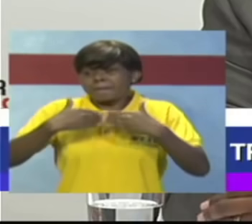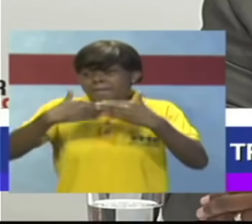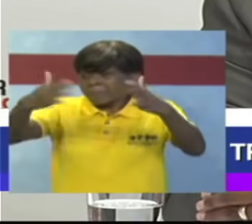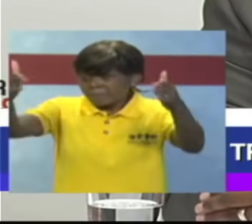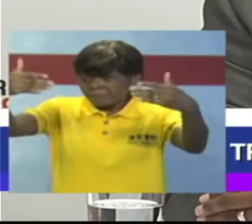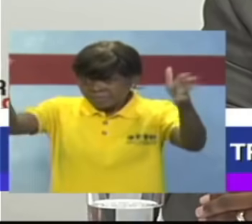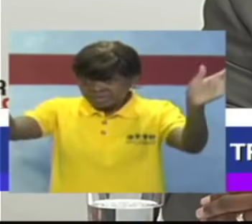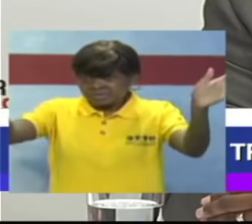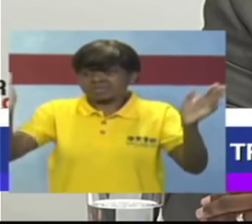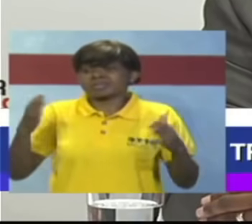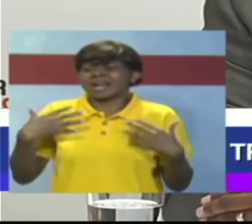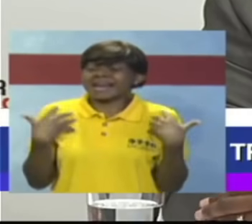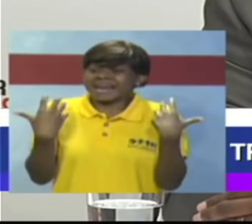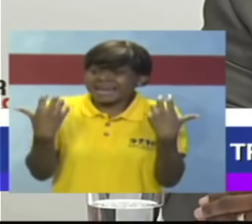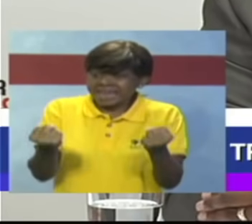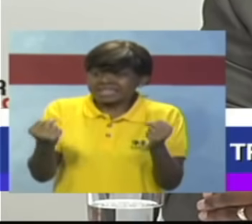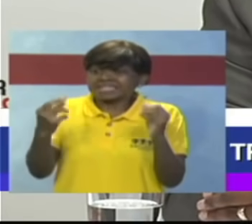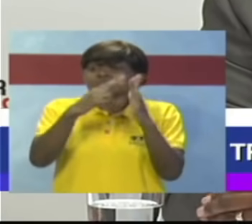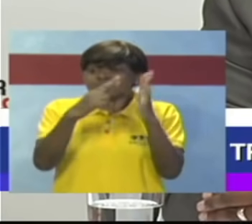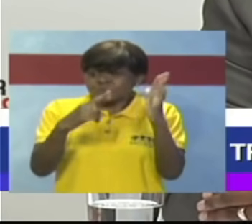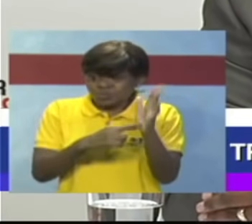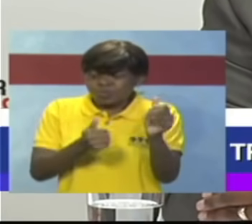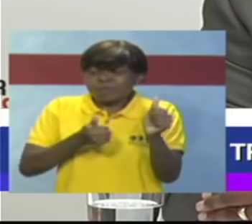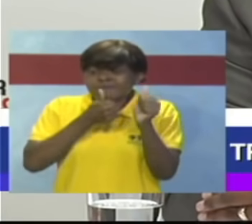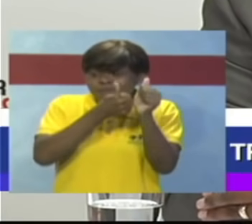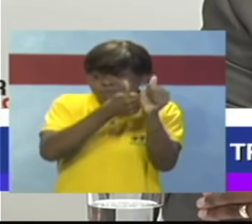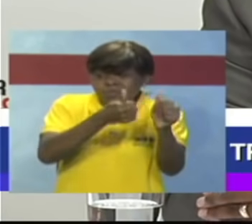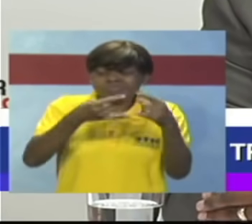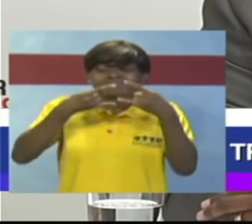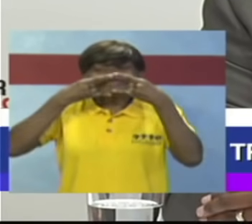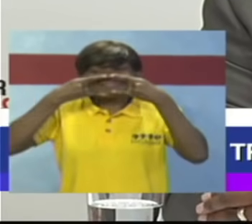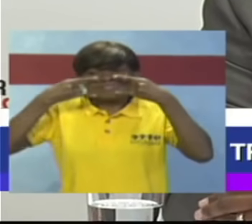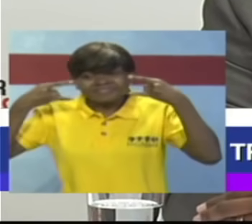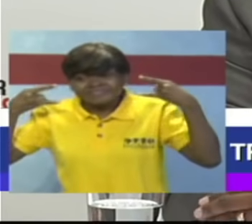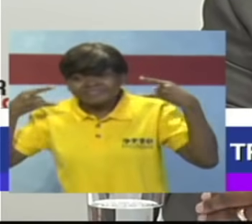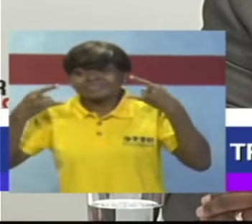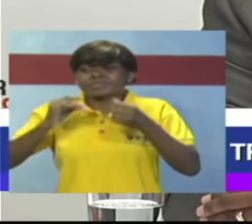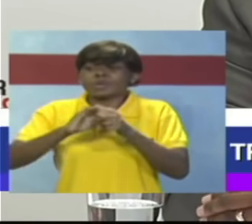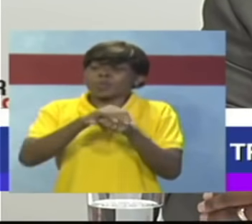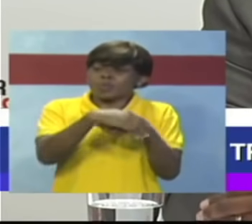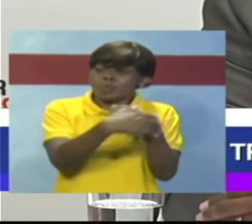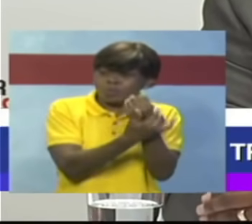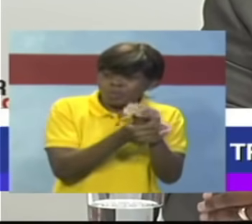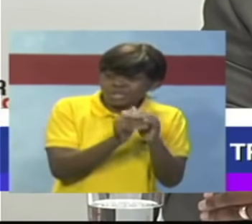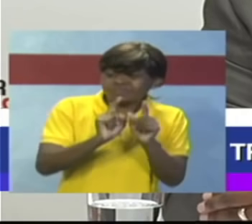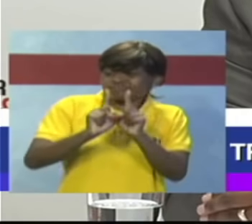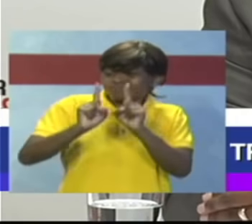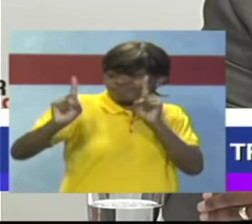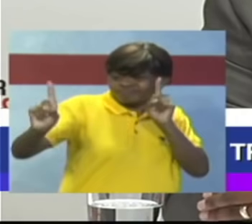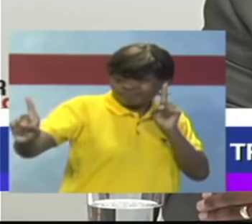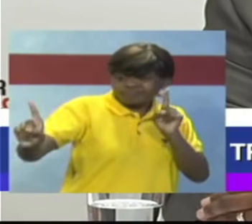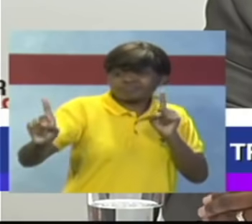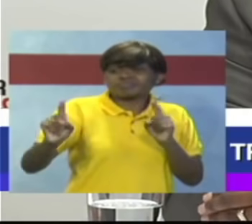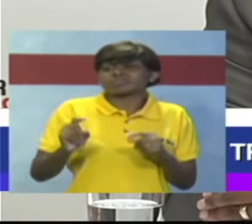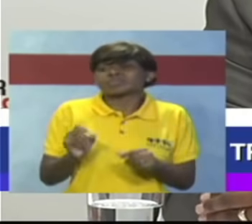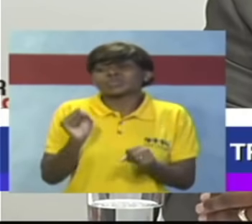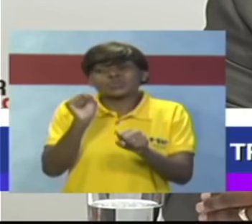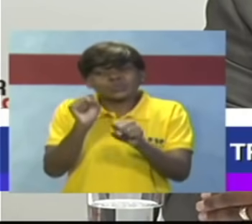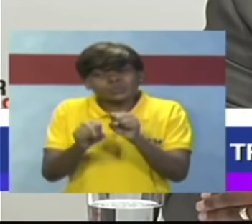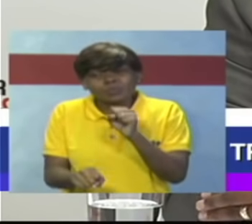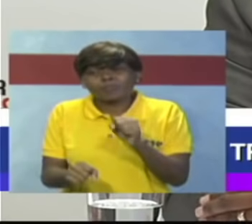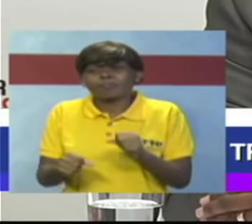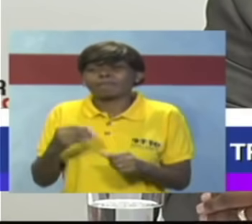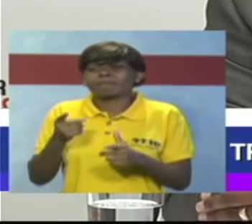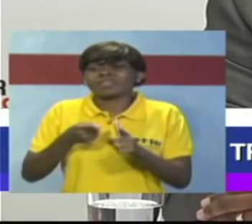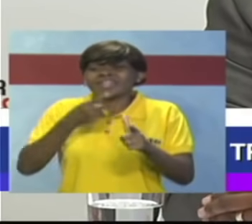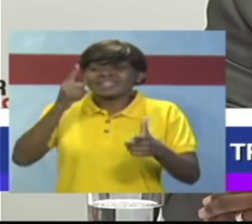are available. The vaccines reduce your risk of illness, they reduce your risk of transmitting your illness to anyone else, and they reduce your risk